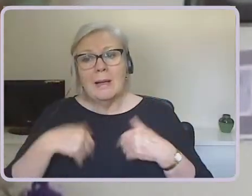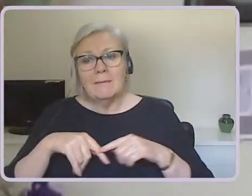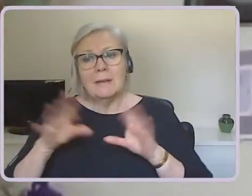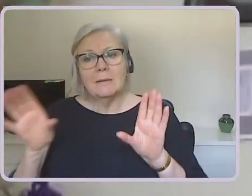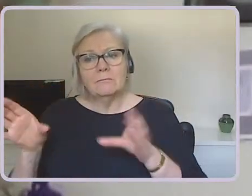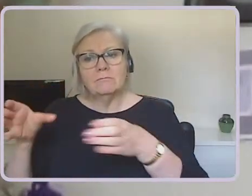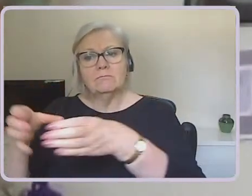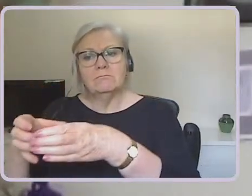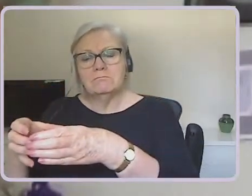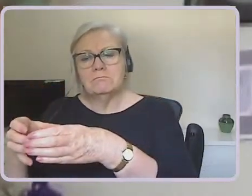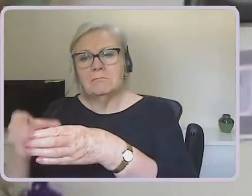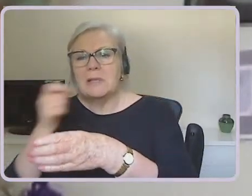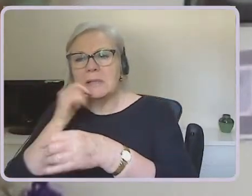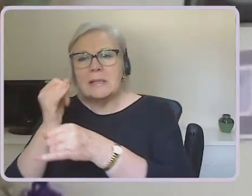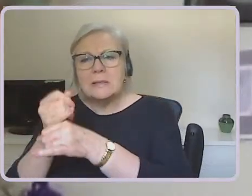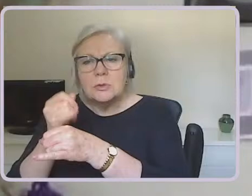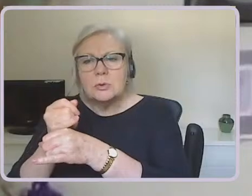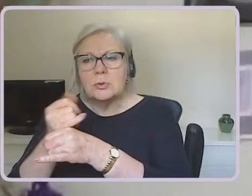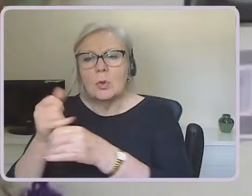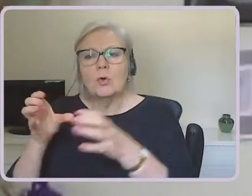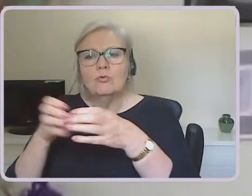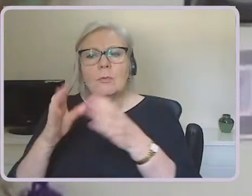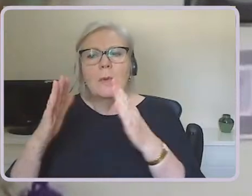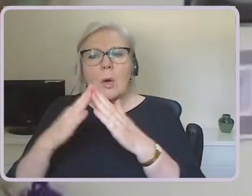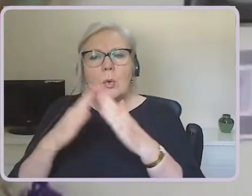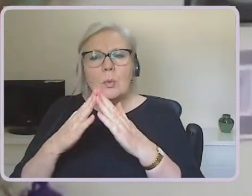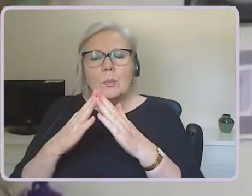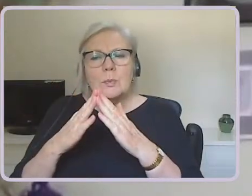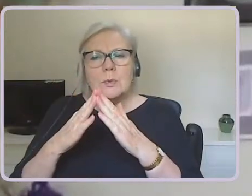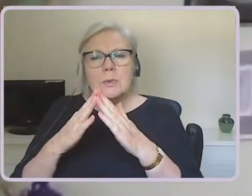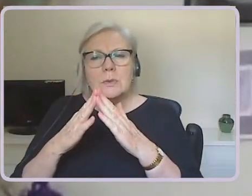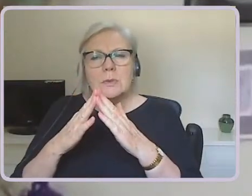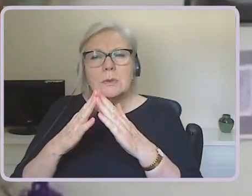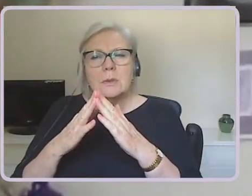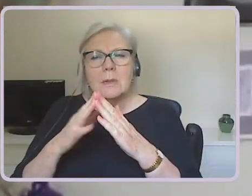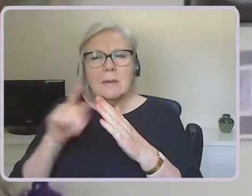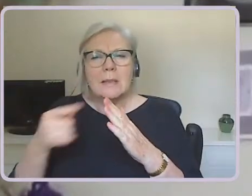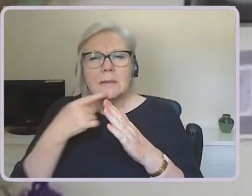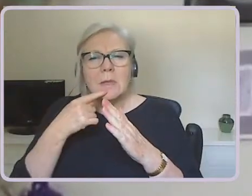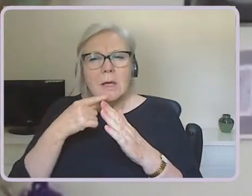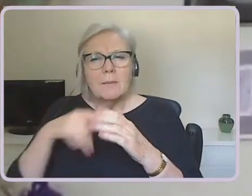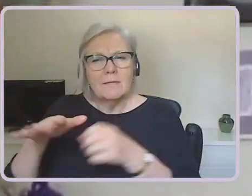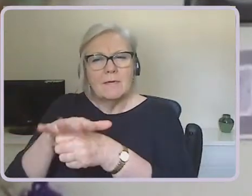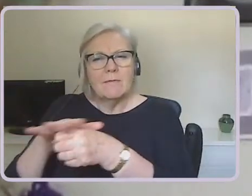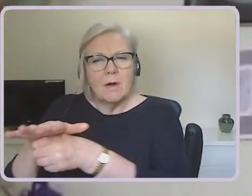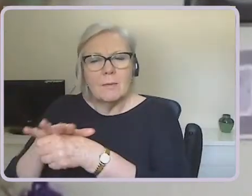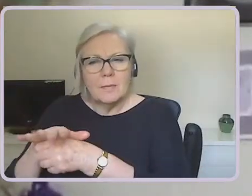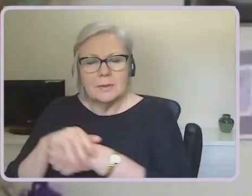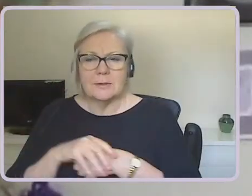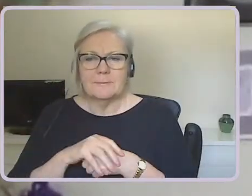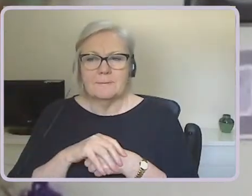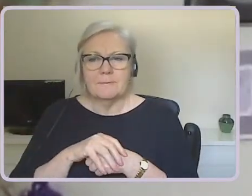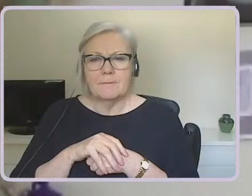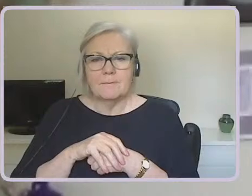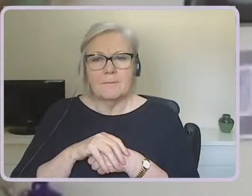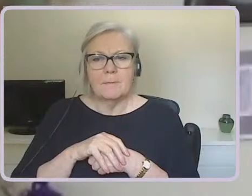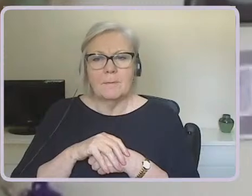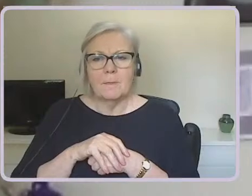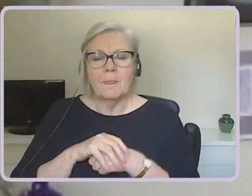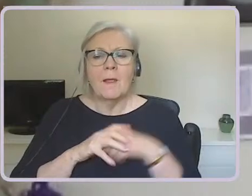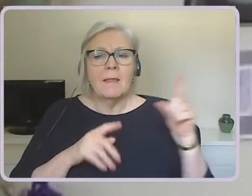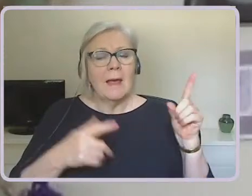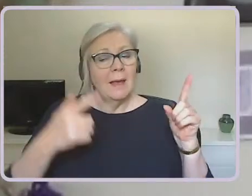small institutions, group houses, those sorts of places, people who are presumed to have someone else looking after